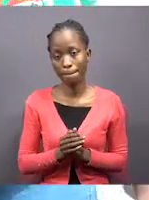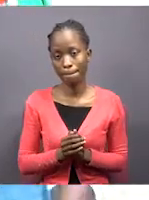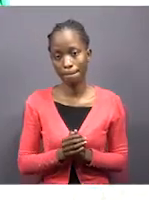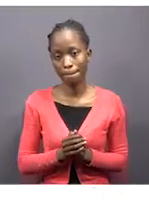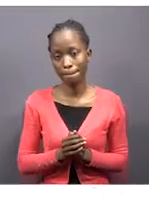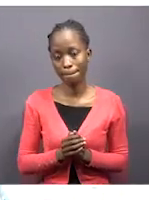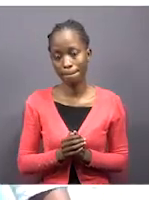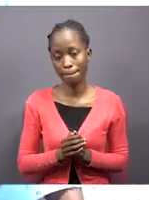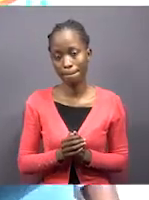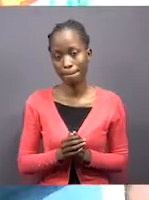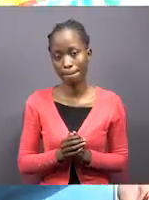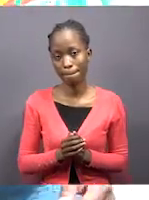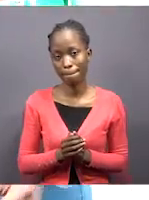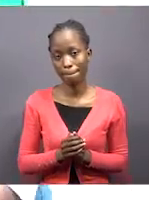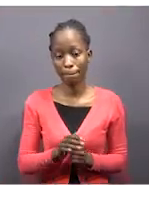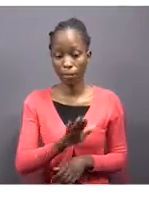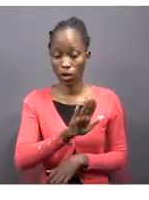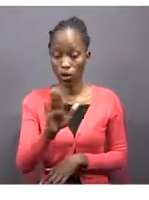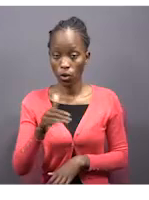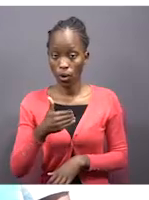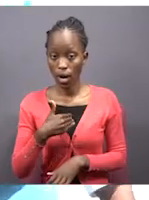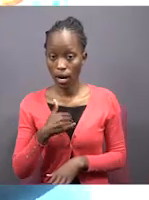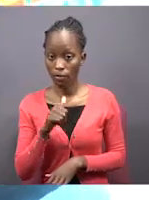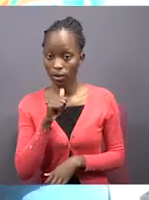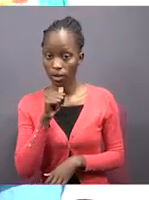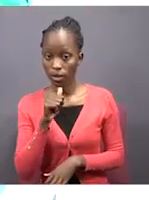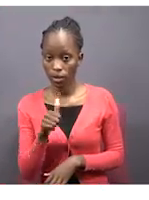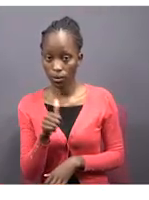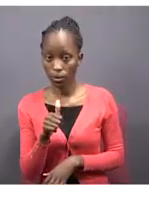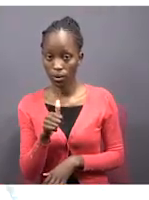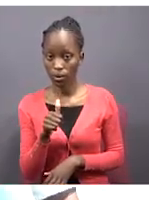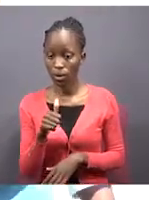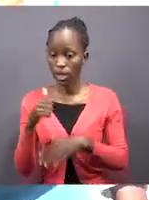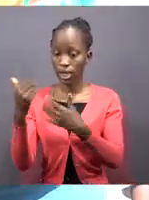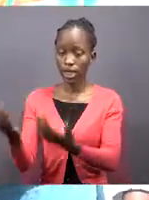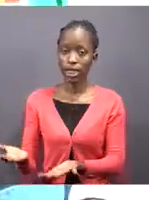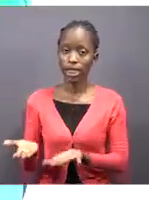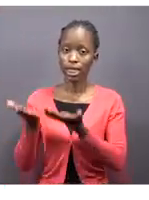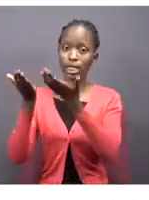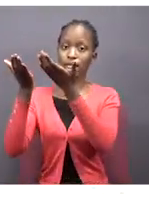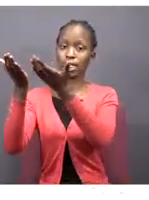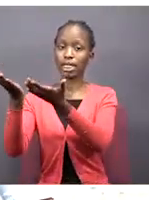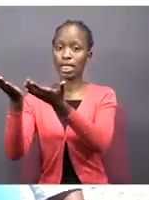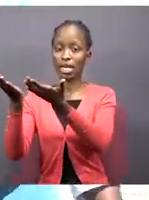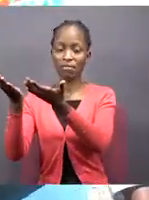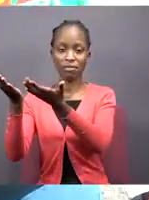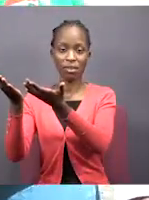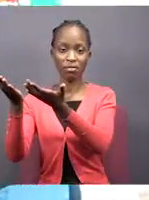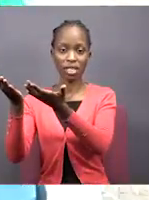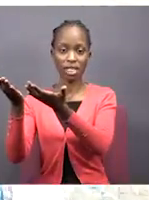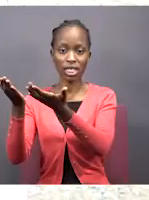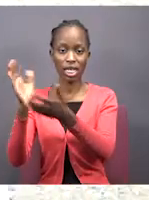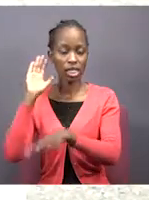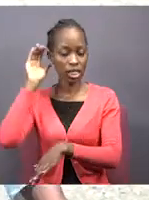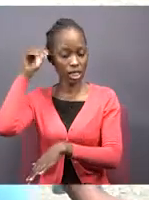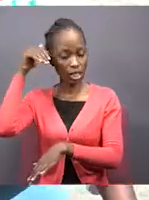Israel. You have not brought me sheep for burnt